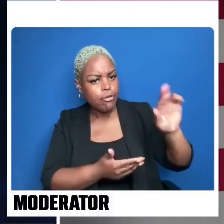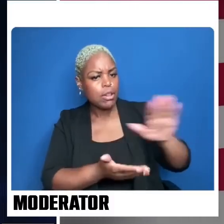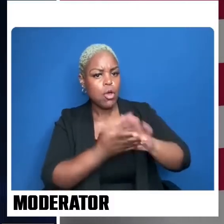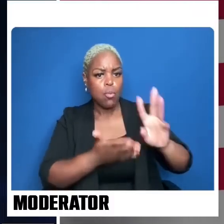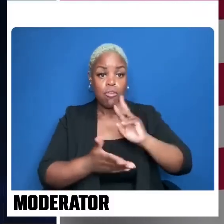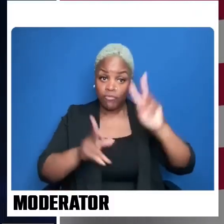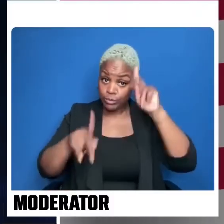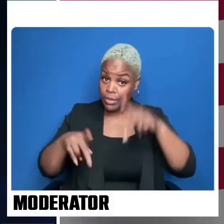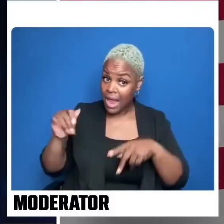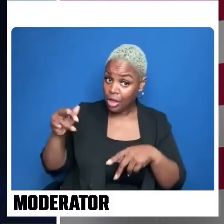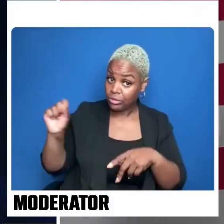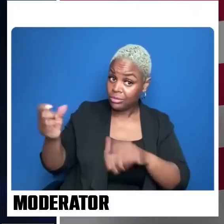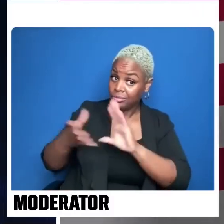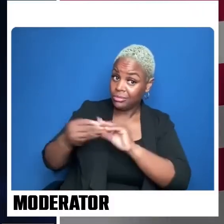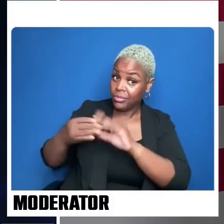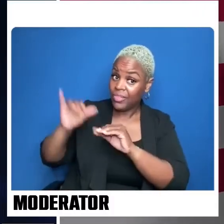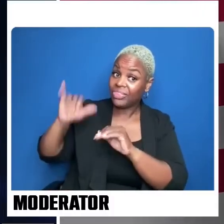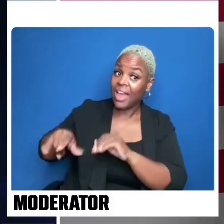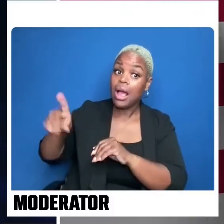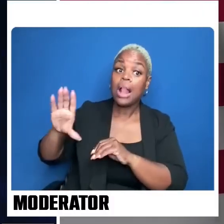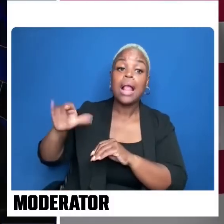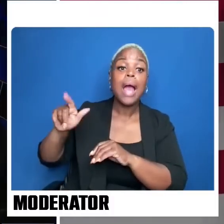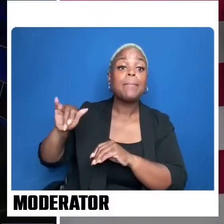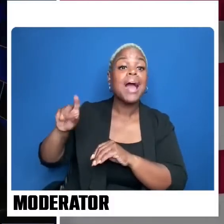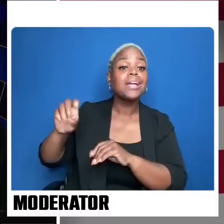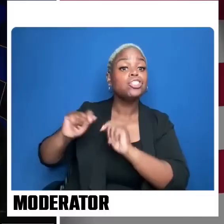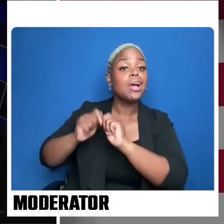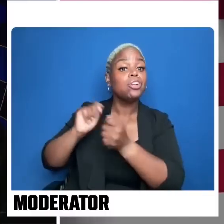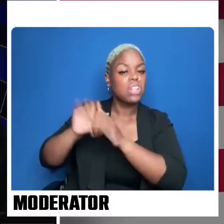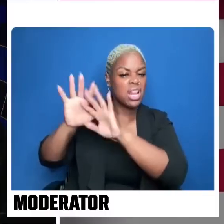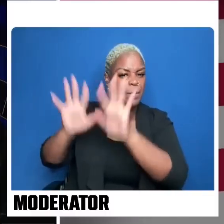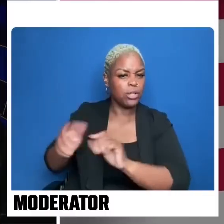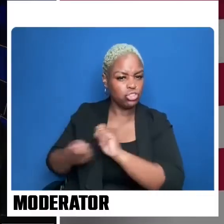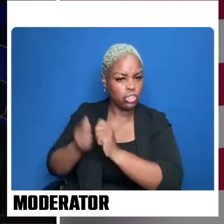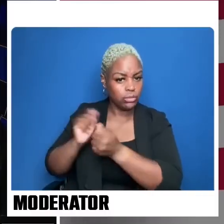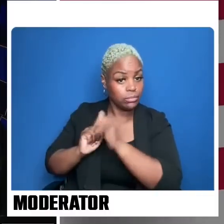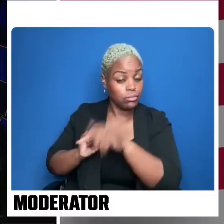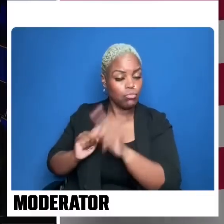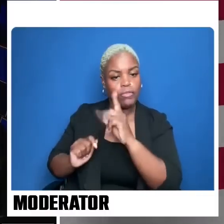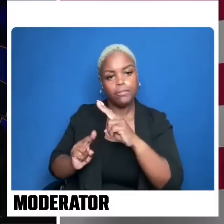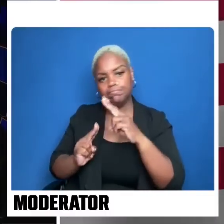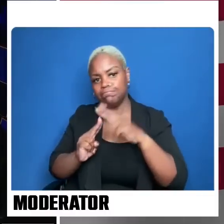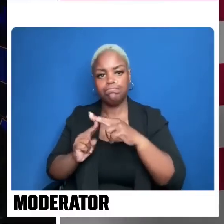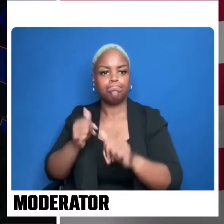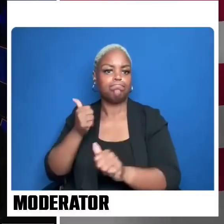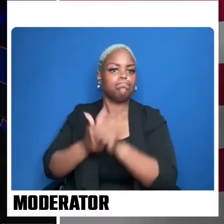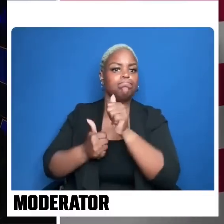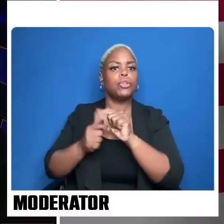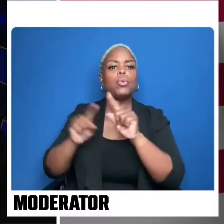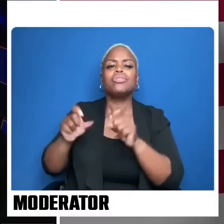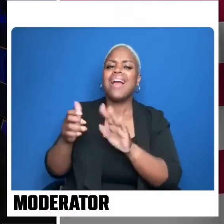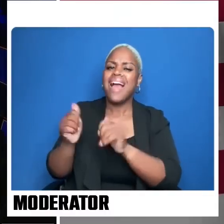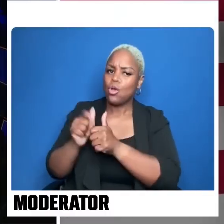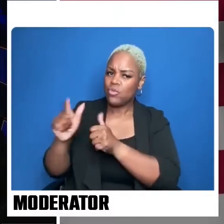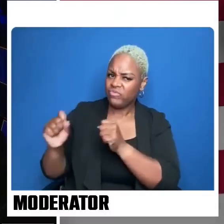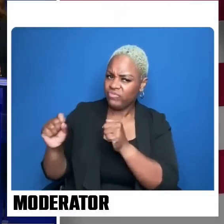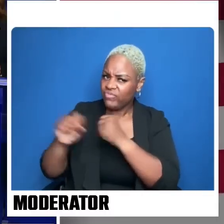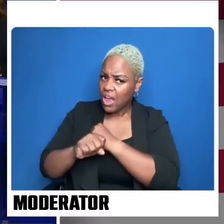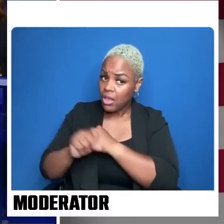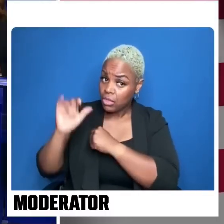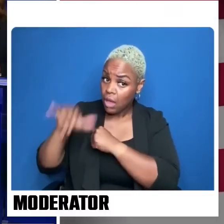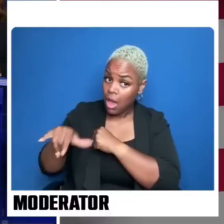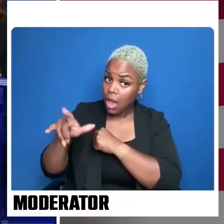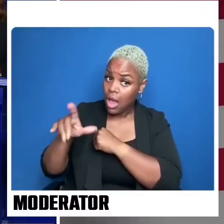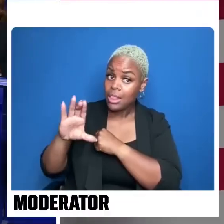existential threat. The question to you both tonight is, what would you do to fight climate change? And Vice President Harris, we'll start with you. 1 minute